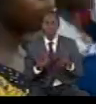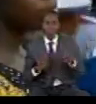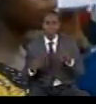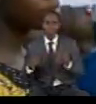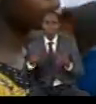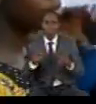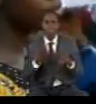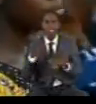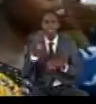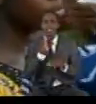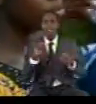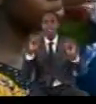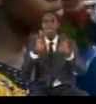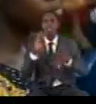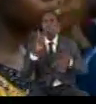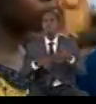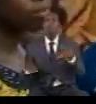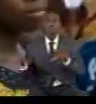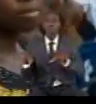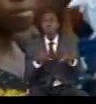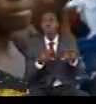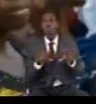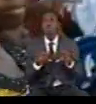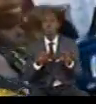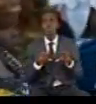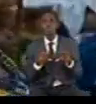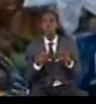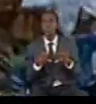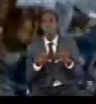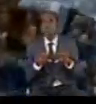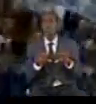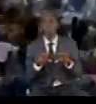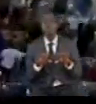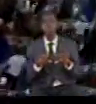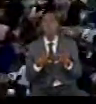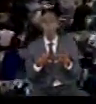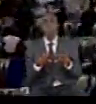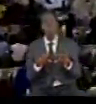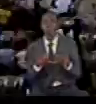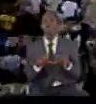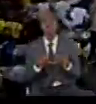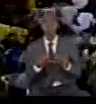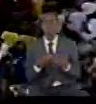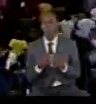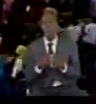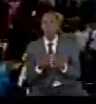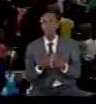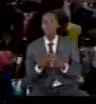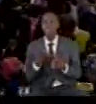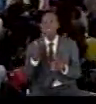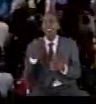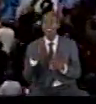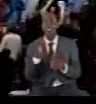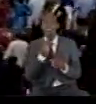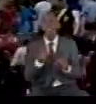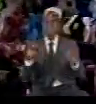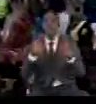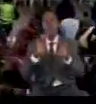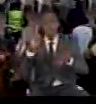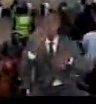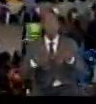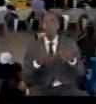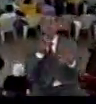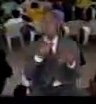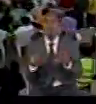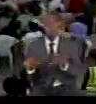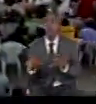There is nothing you cannot do. Protocol breaker. There is nothing you cannot